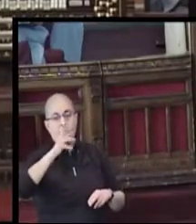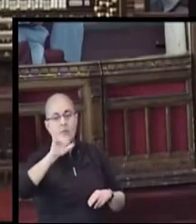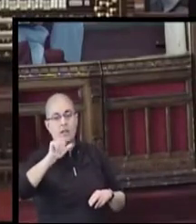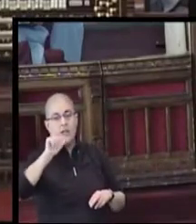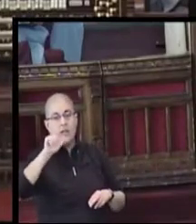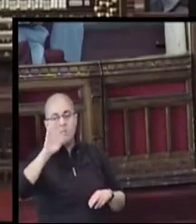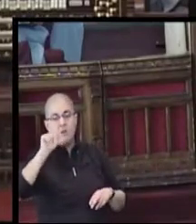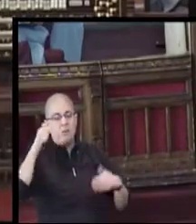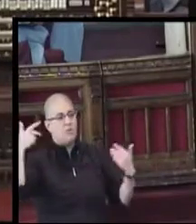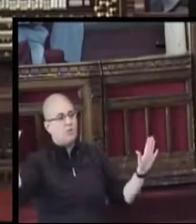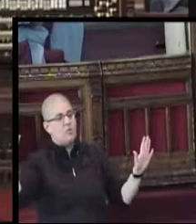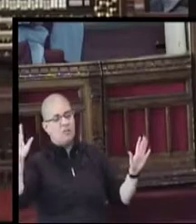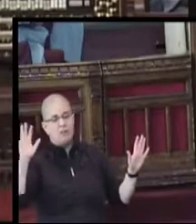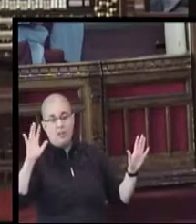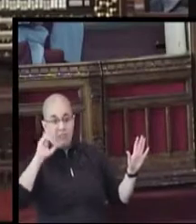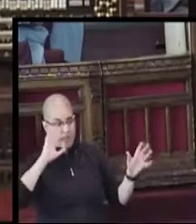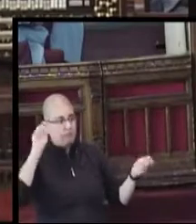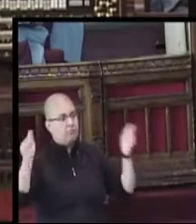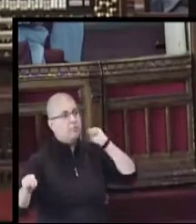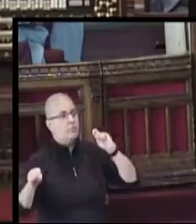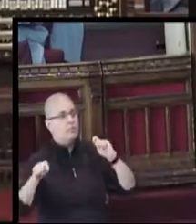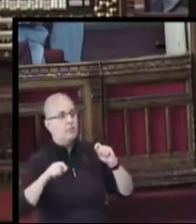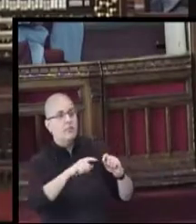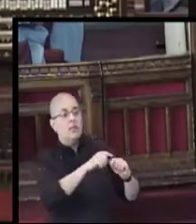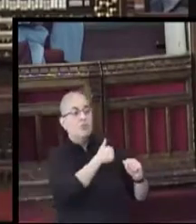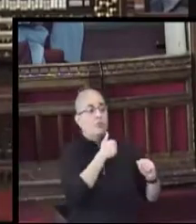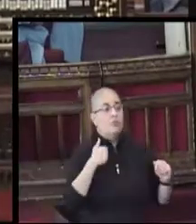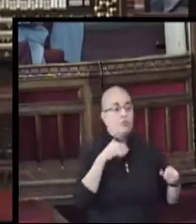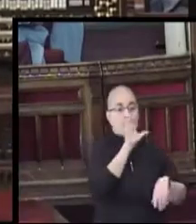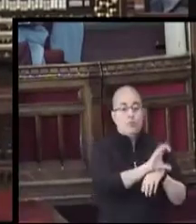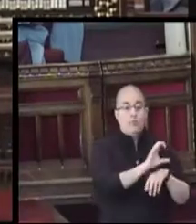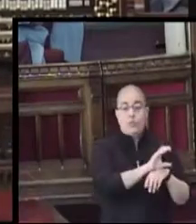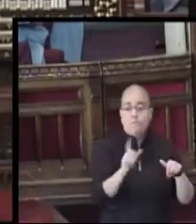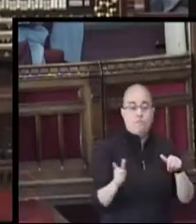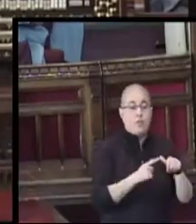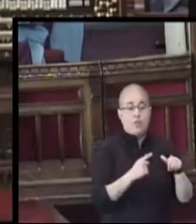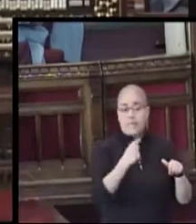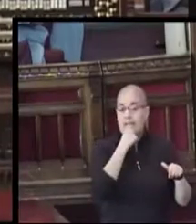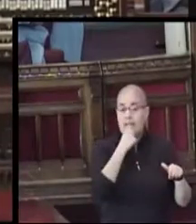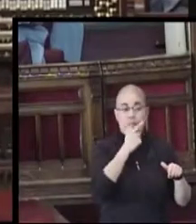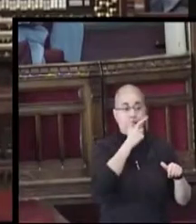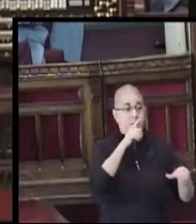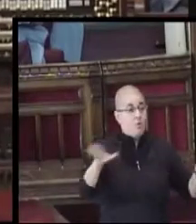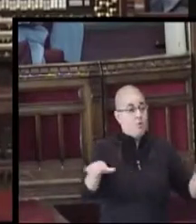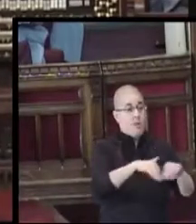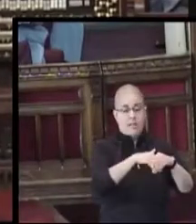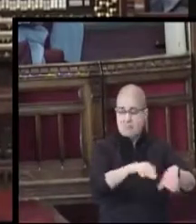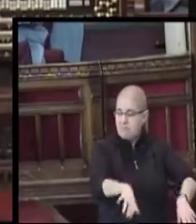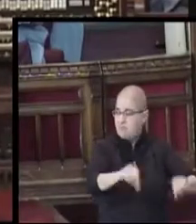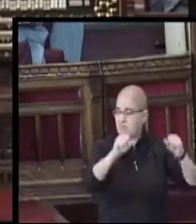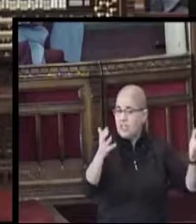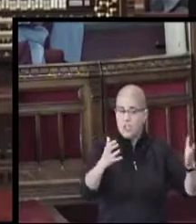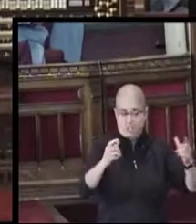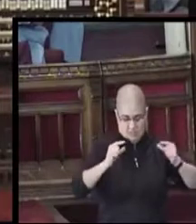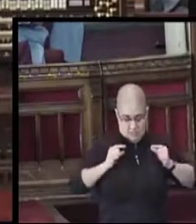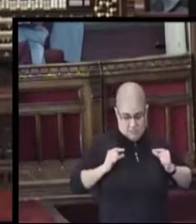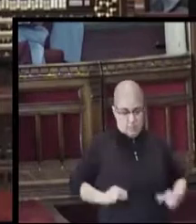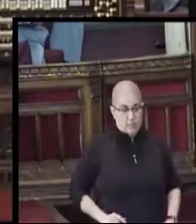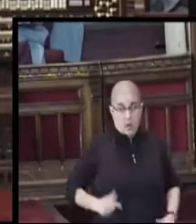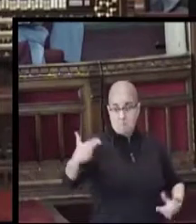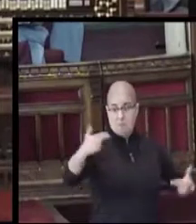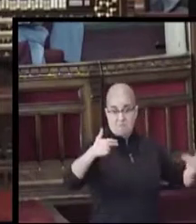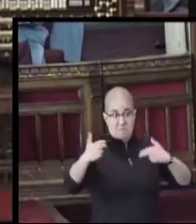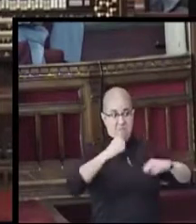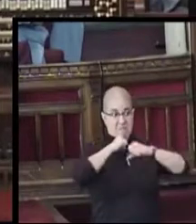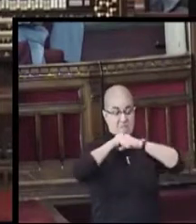of rule-breaking that caused a church in Toronto to perform the first gay and lesbian weddings, to put on a bulletproof vest in order to